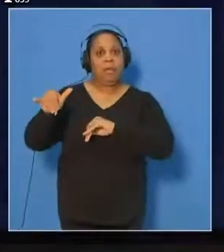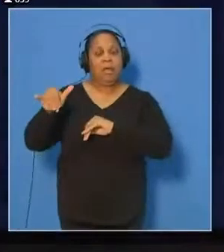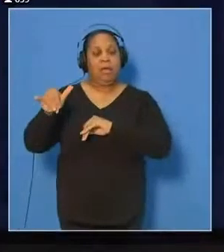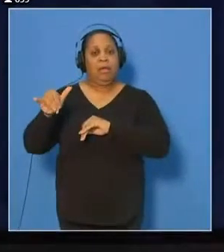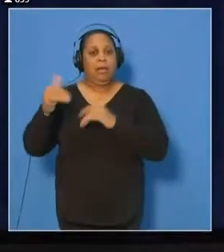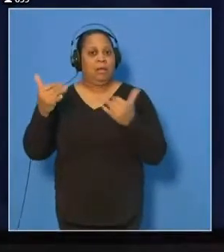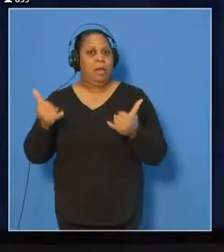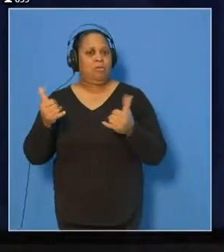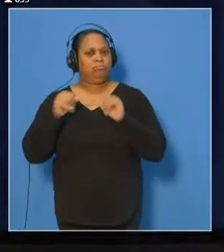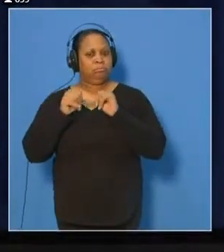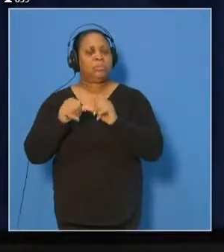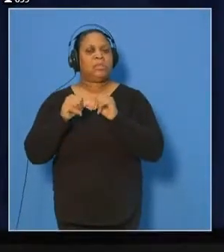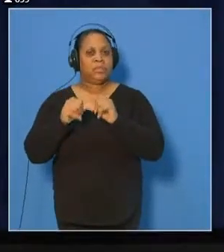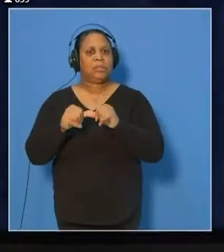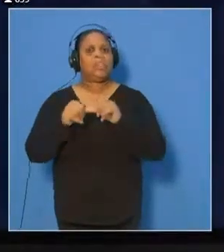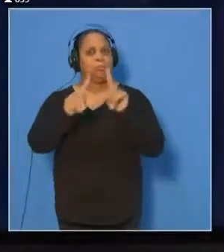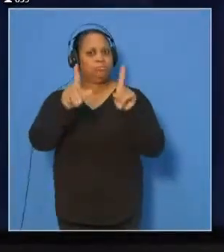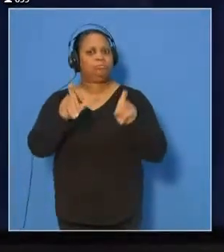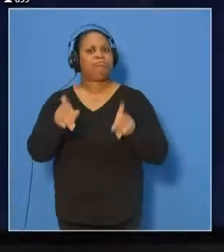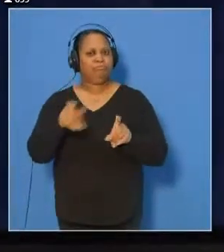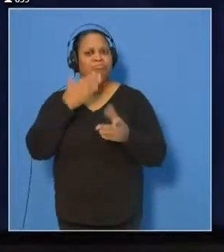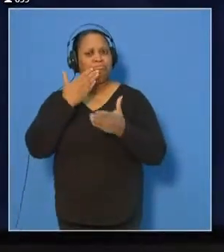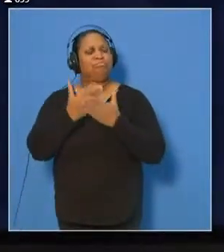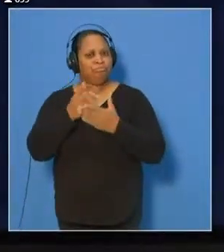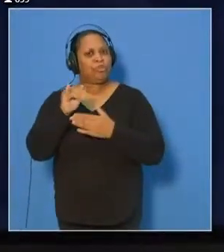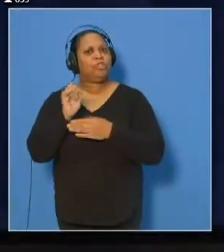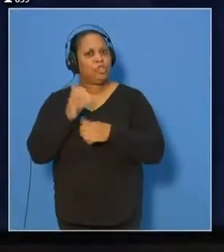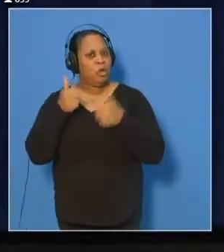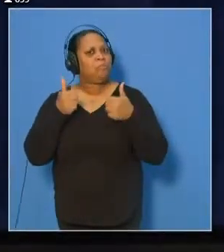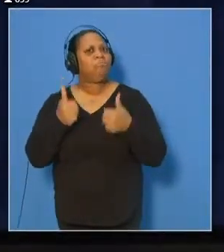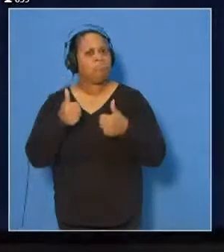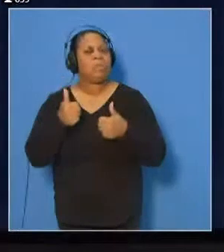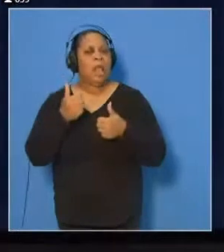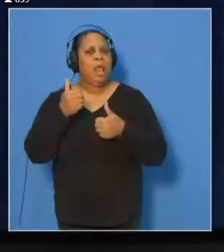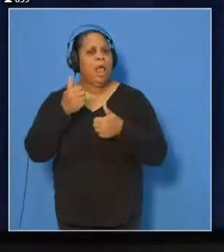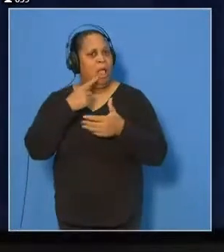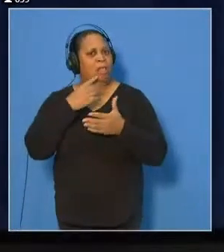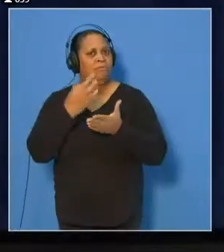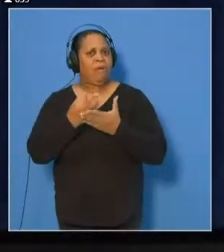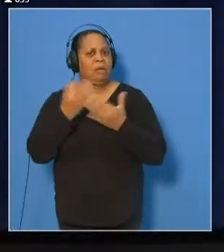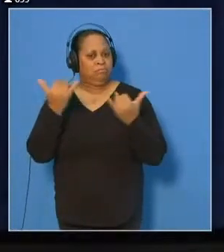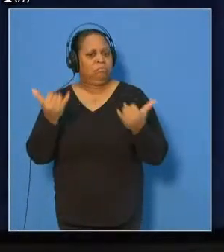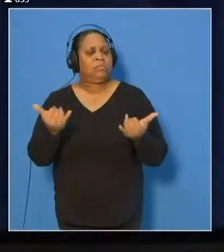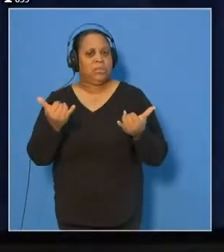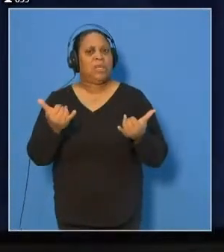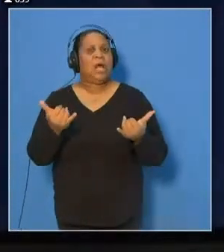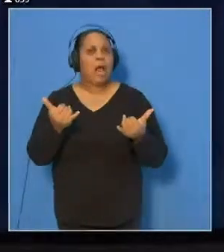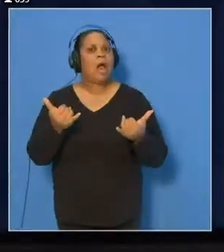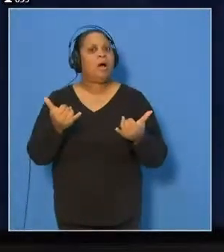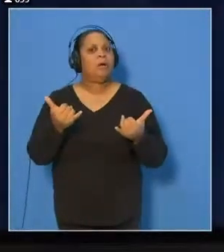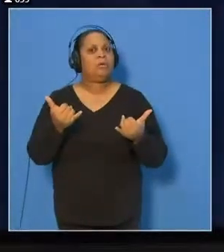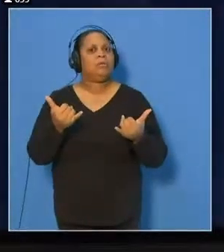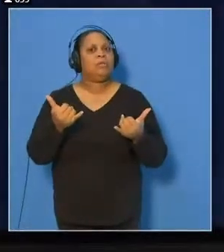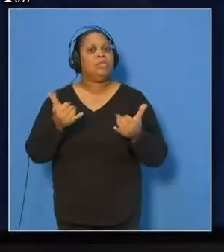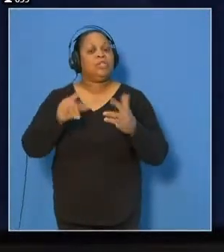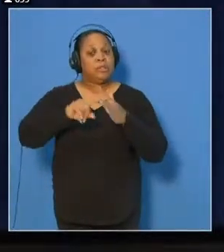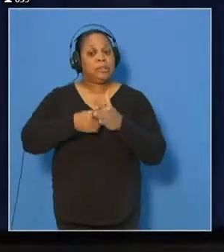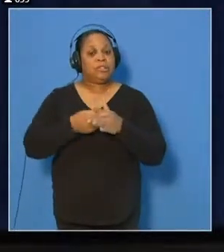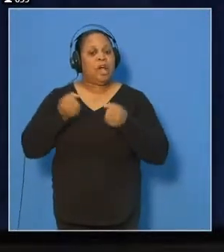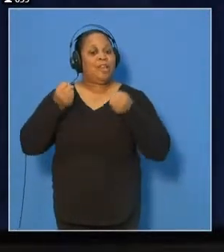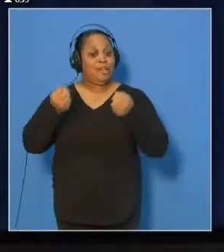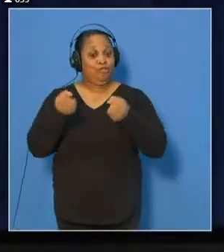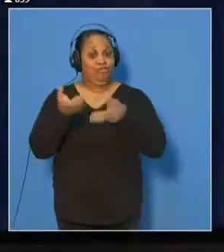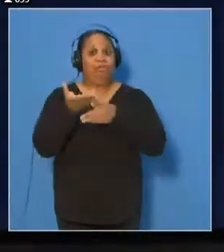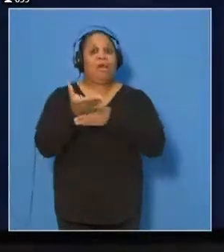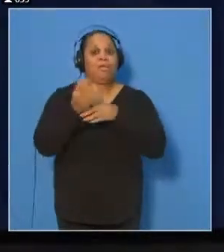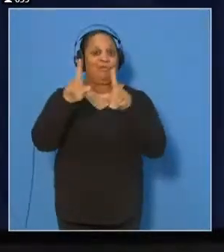numbers currently are higher than going to continue. We've done a pretty good job, I think. And the fact that we are able to now open up a drive-through test facility on